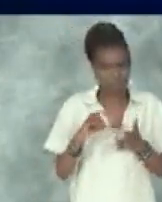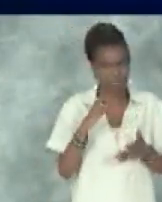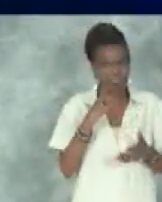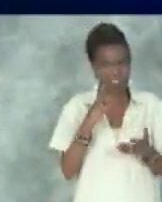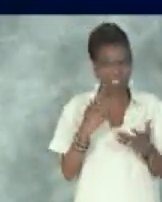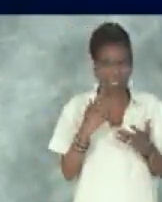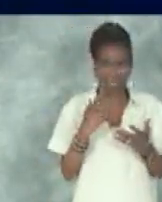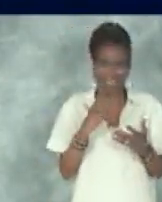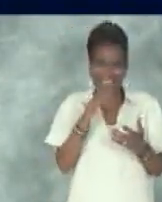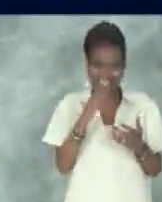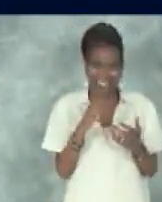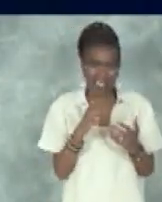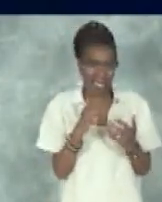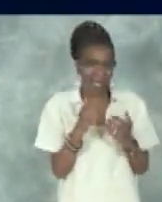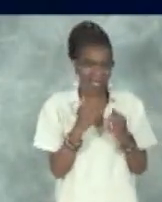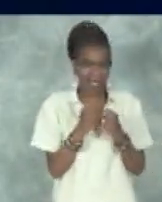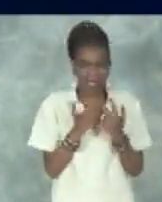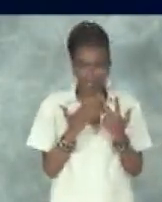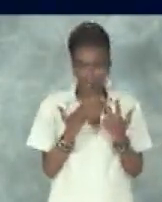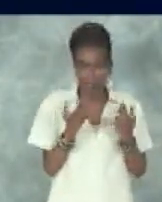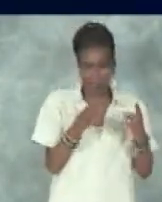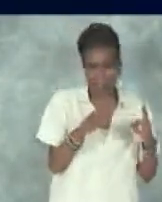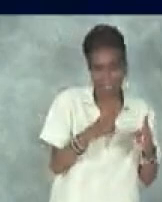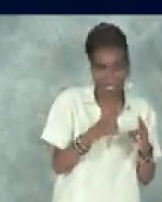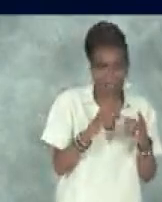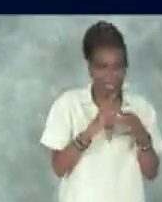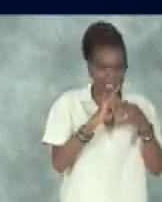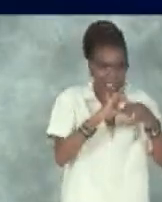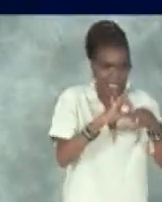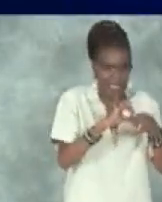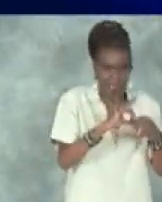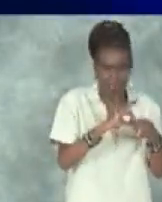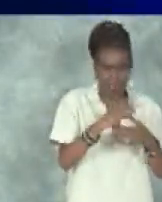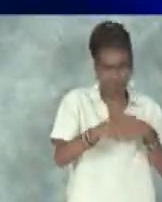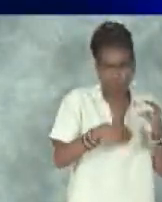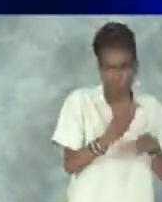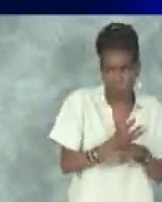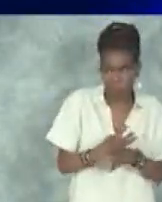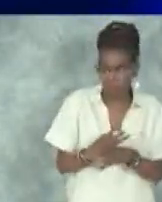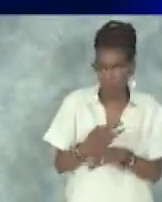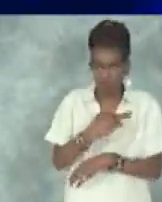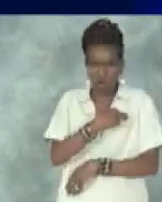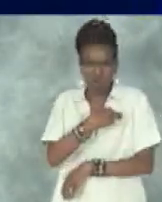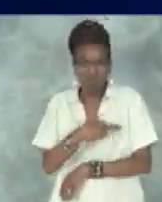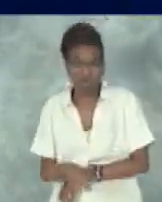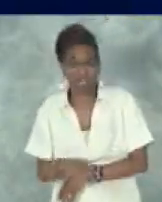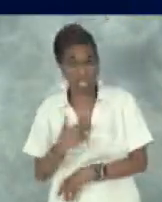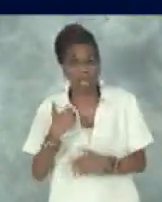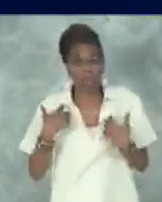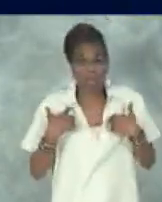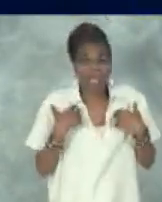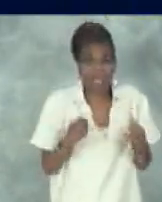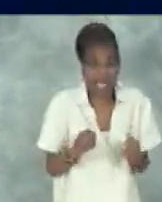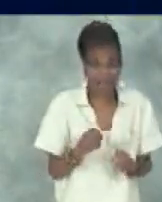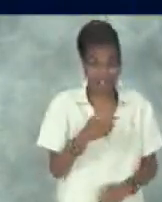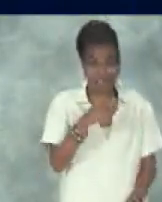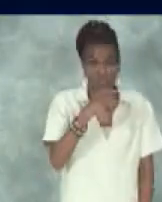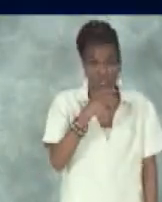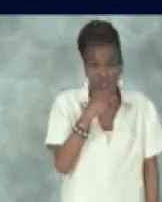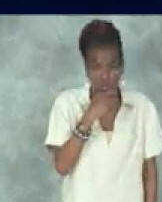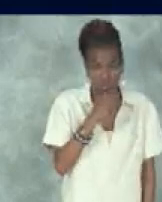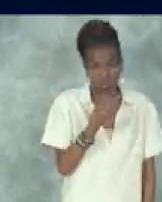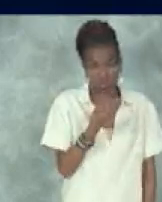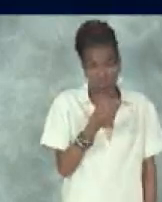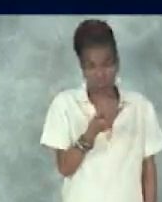the outer trappings of the world or even my religion. My confidence is in Him. That